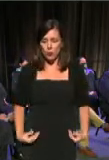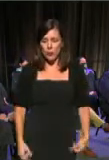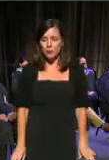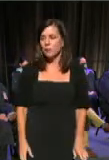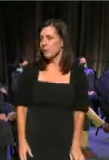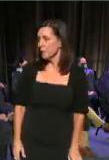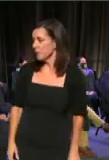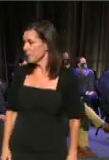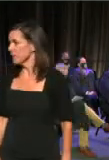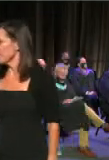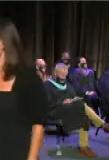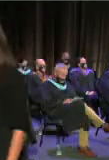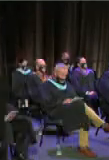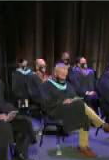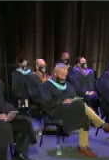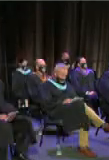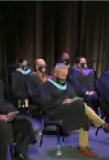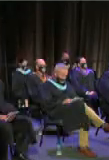honor cords.